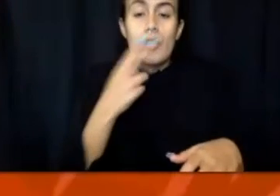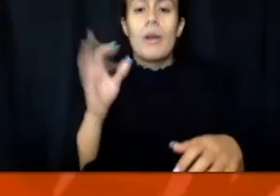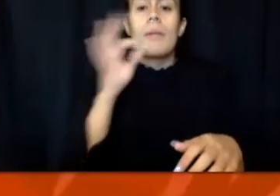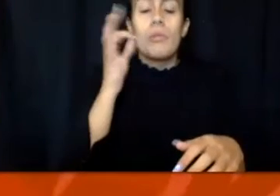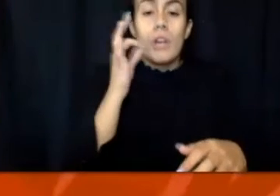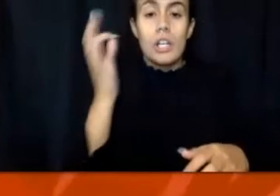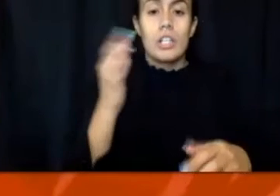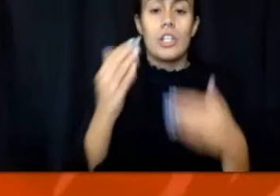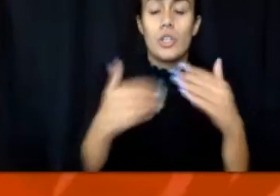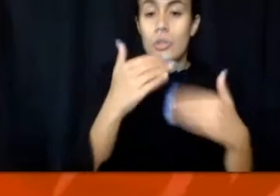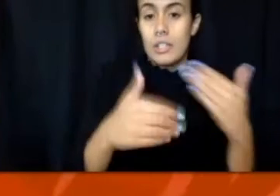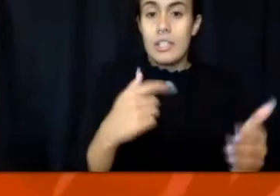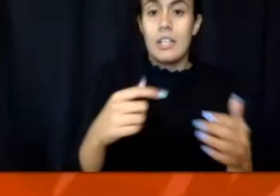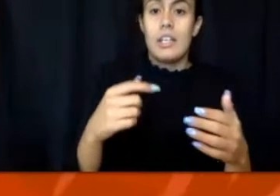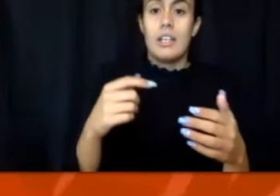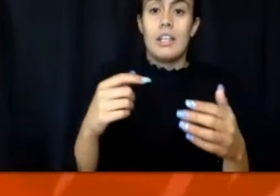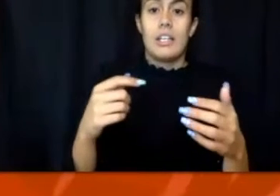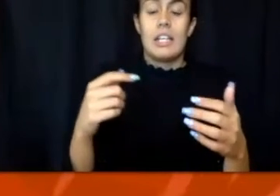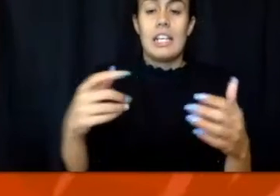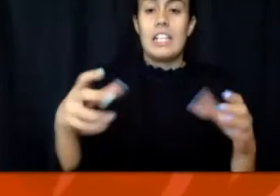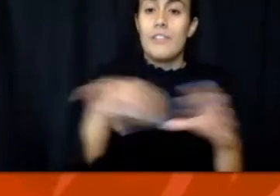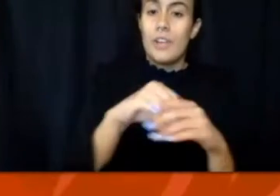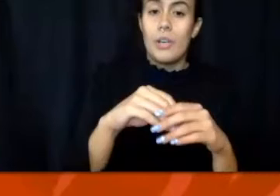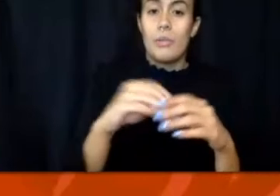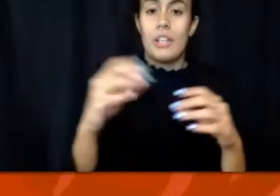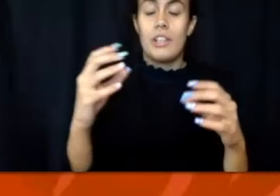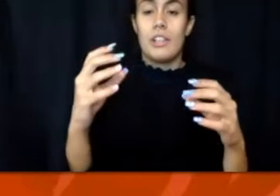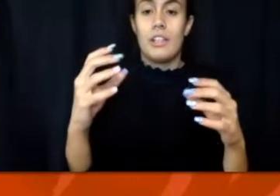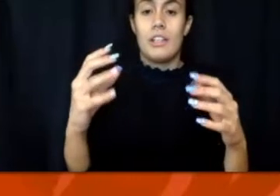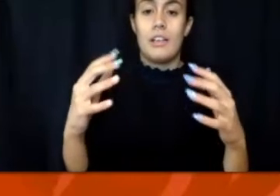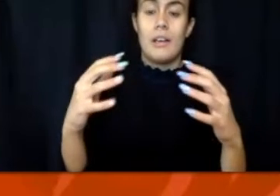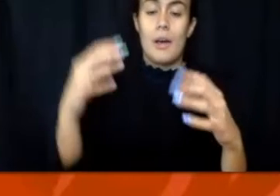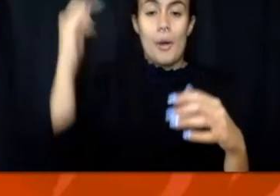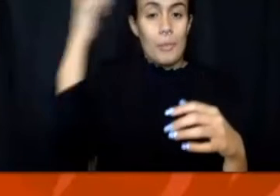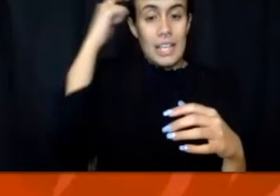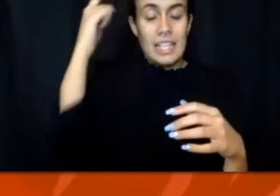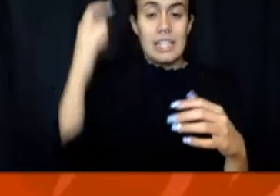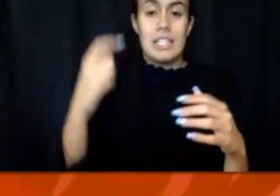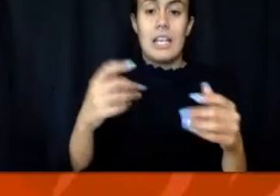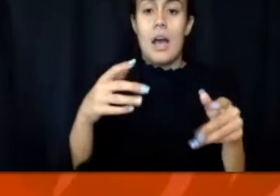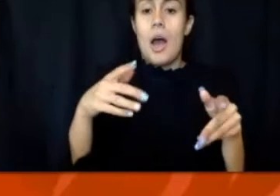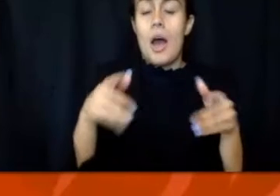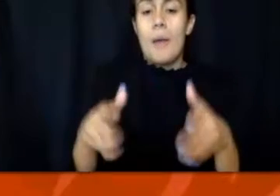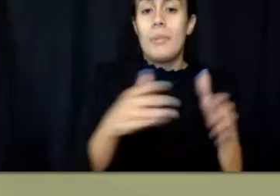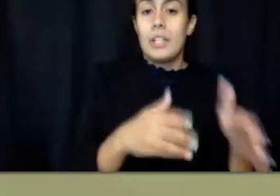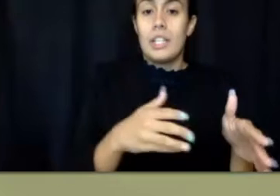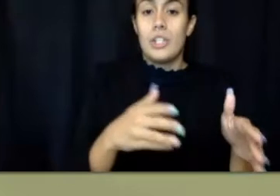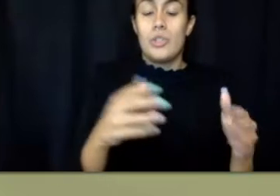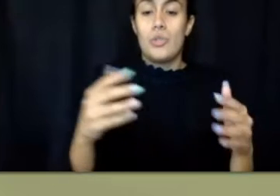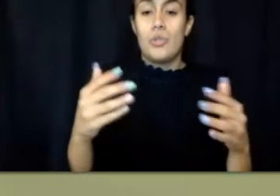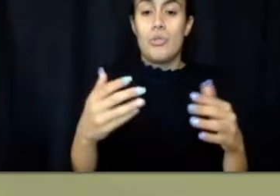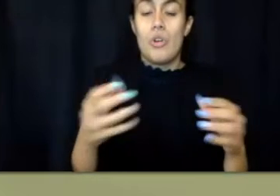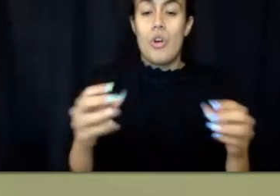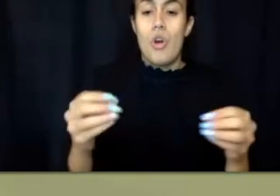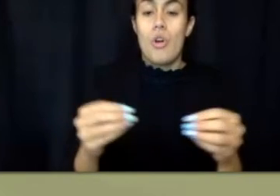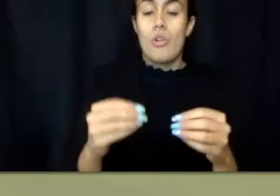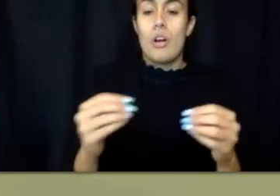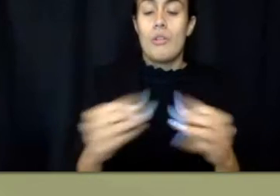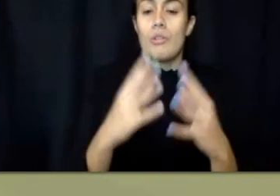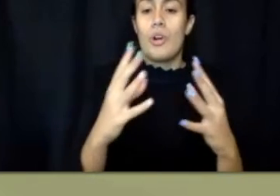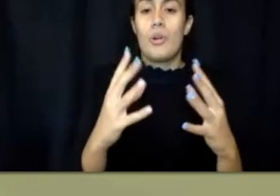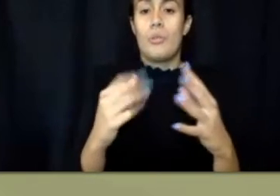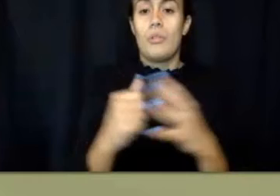disrupt the development of white matter tracts and also affect the brain's ability to grow new connections. This may